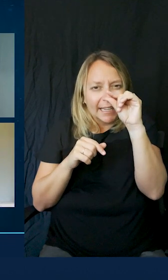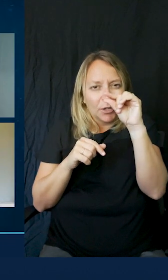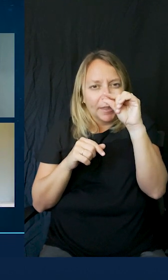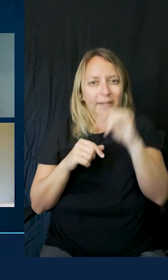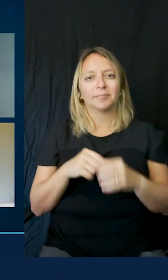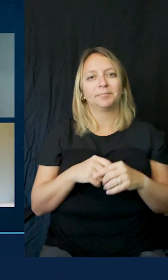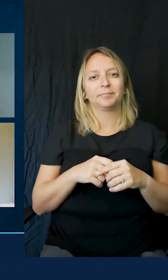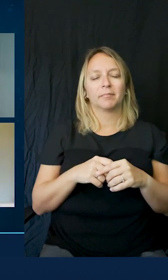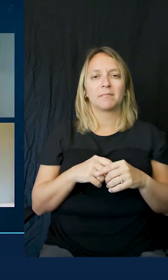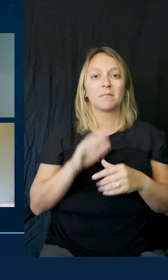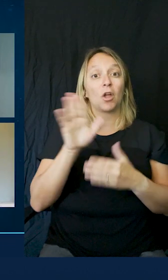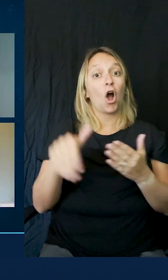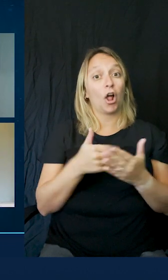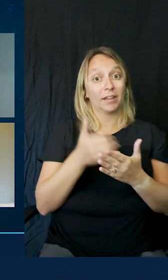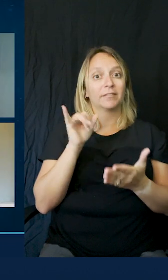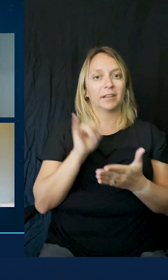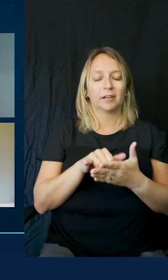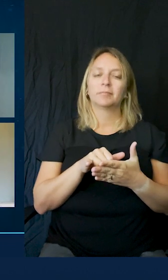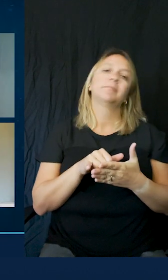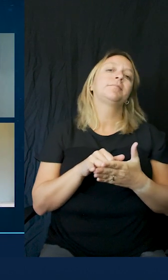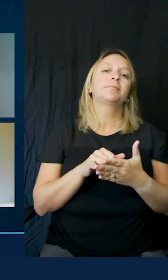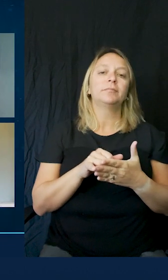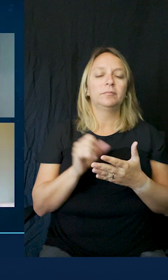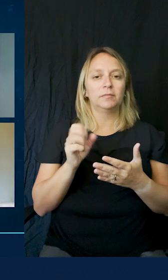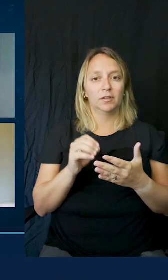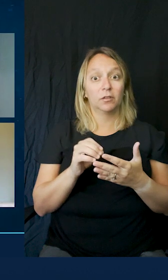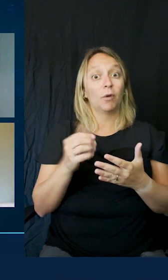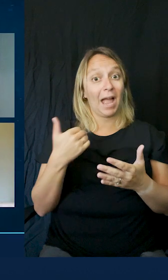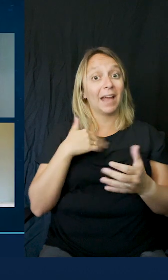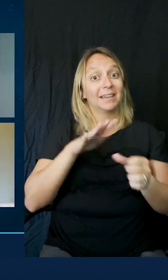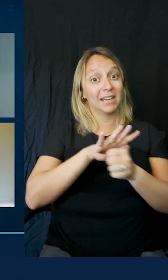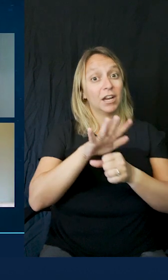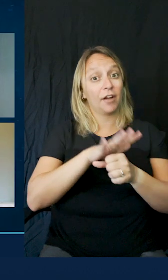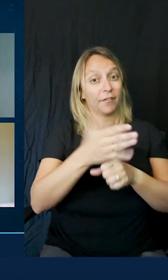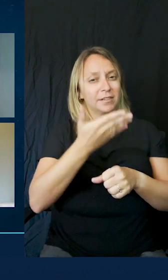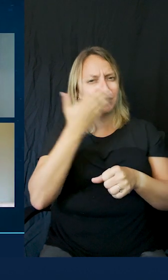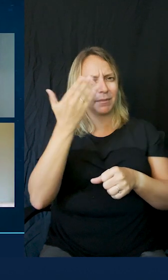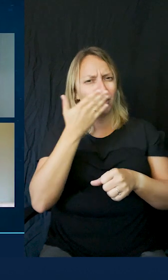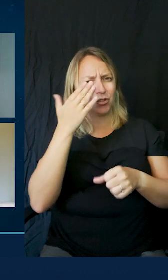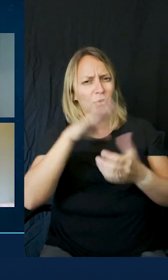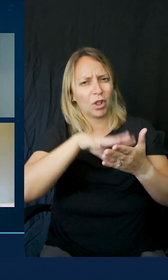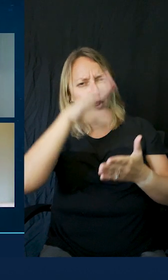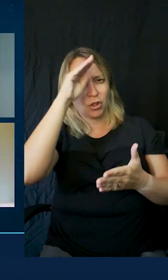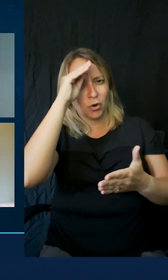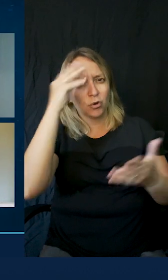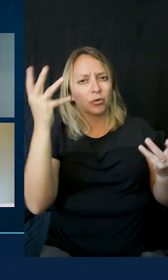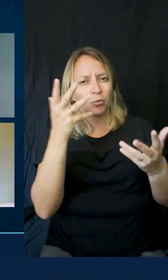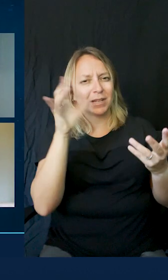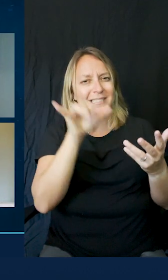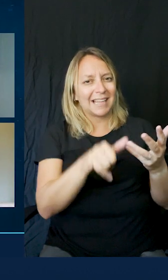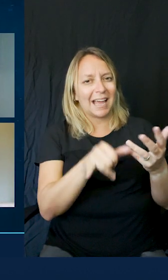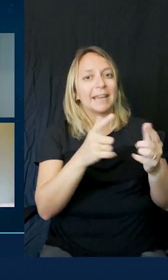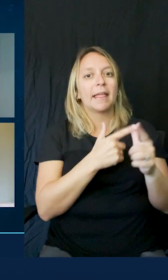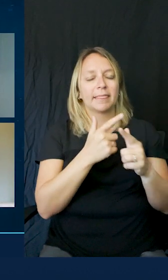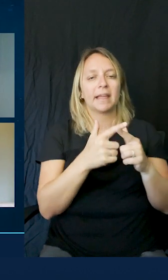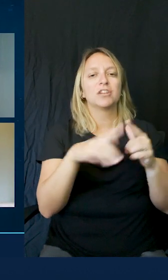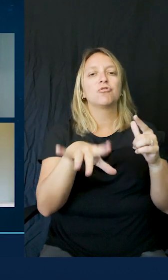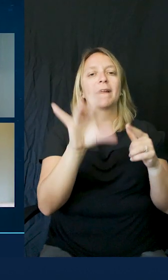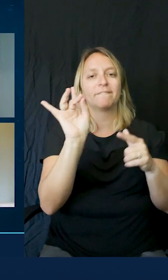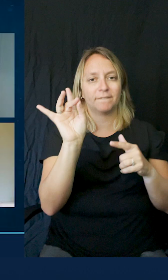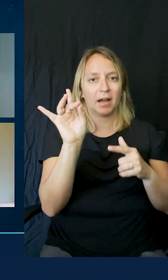big. All of that. And so enough of a smell for sure for Eva to be able to learn that smell and then be able to